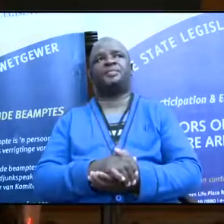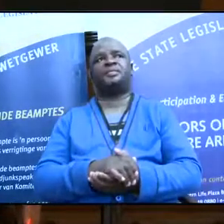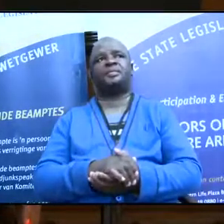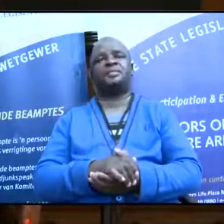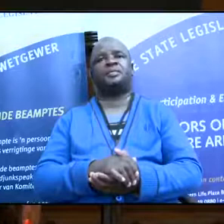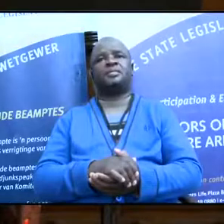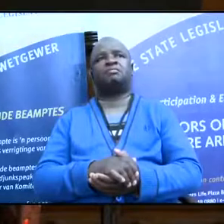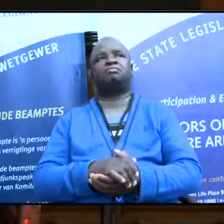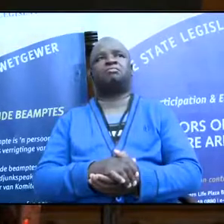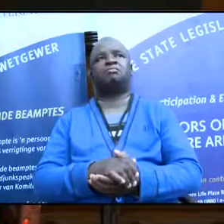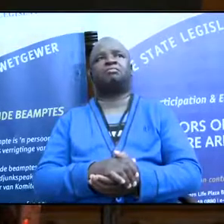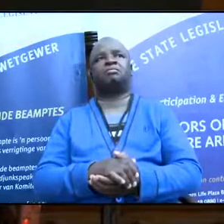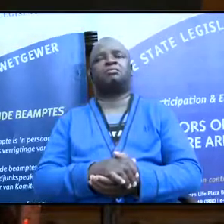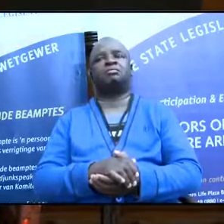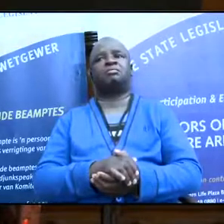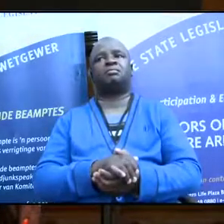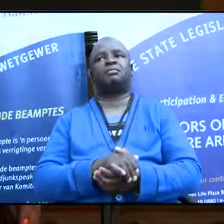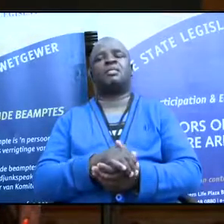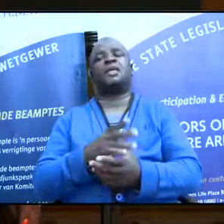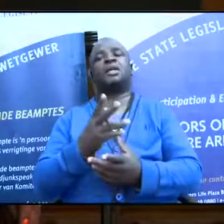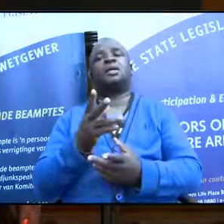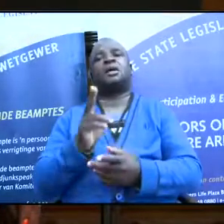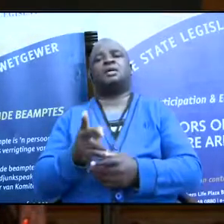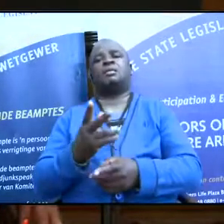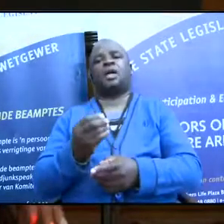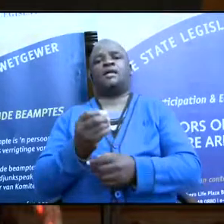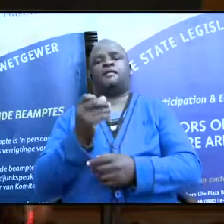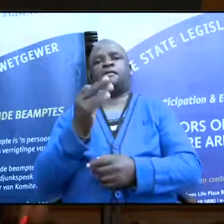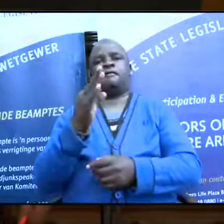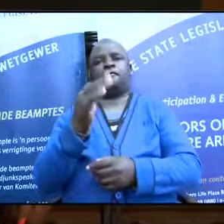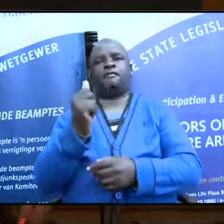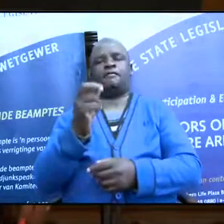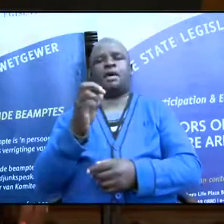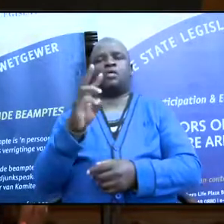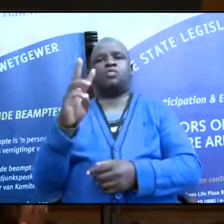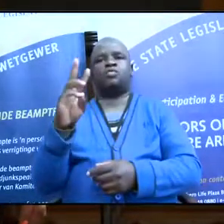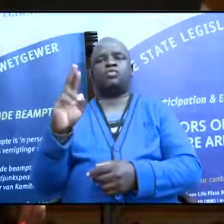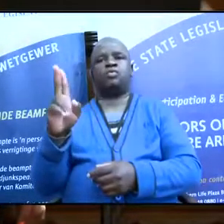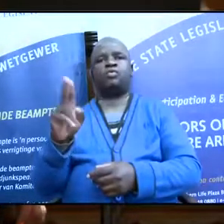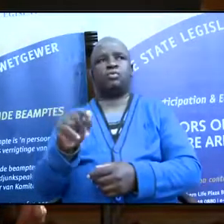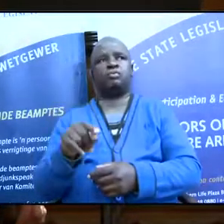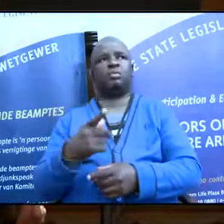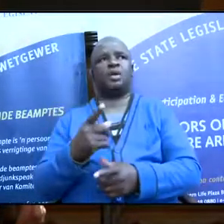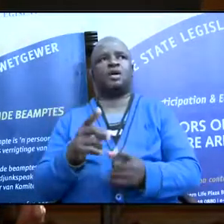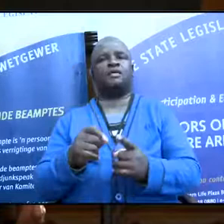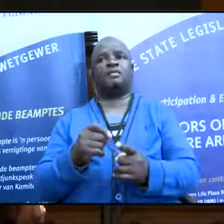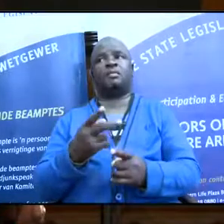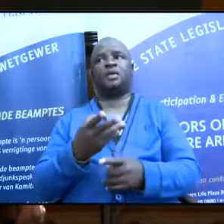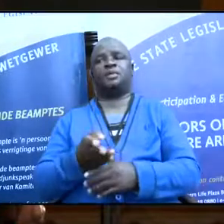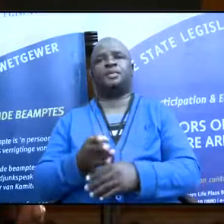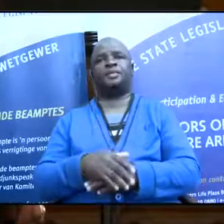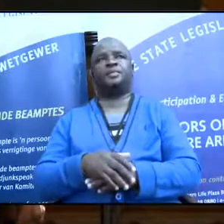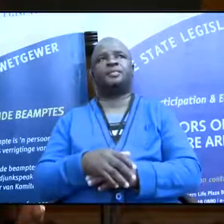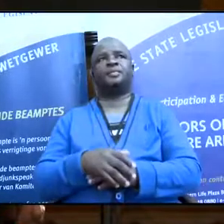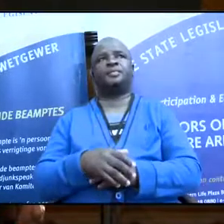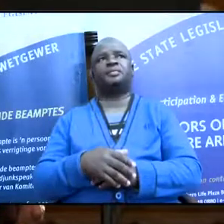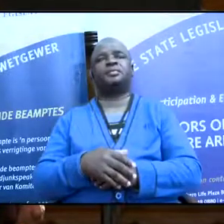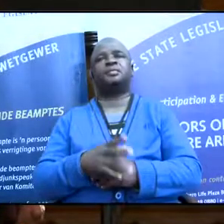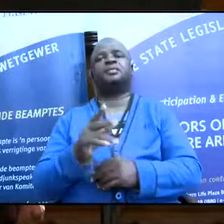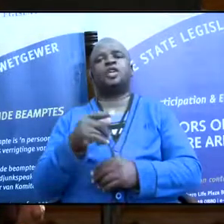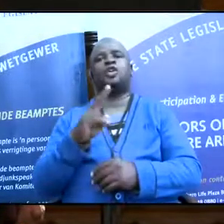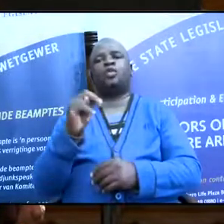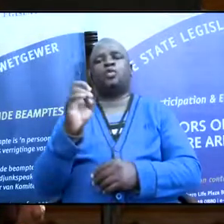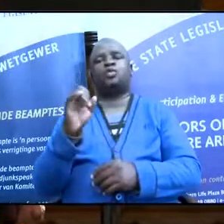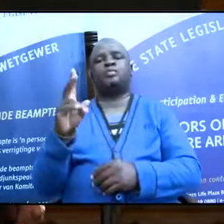we are also having fun so is amongst ourselves we are welcome we are having